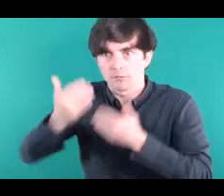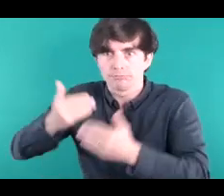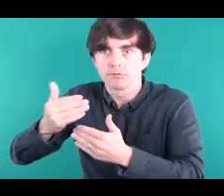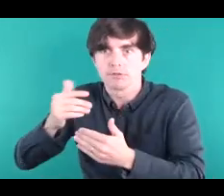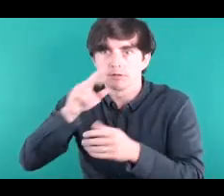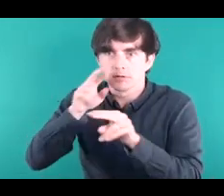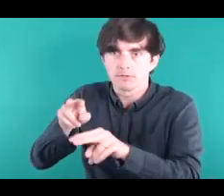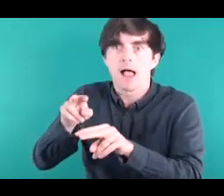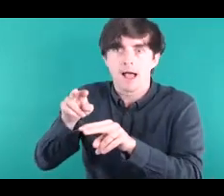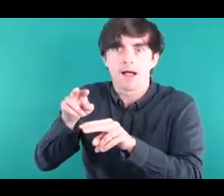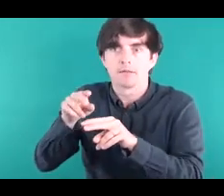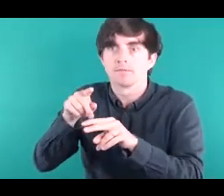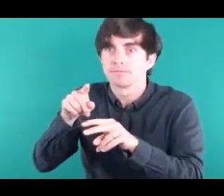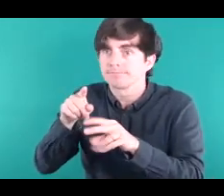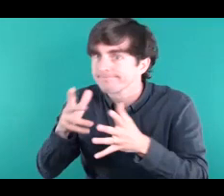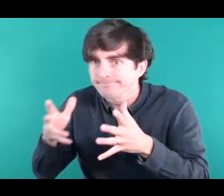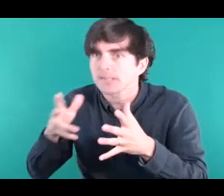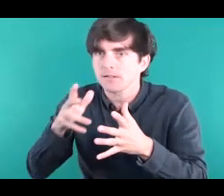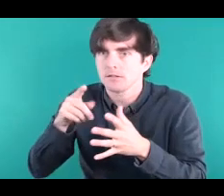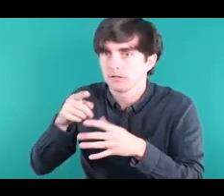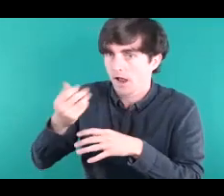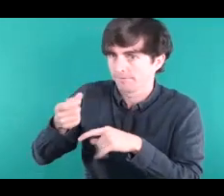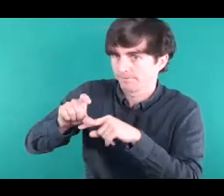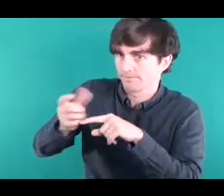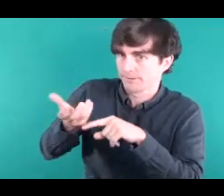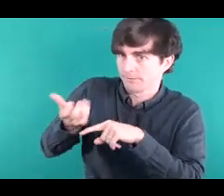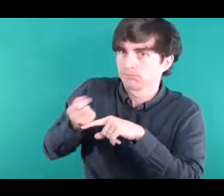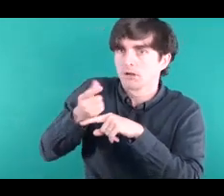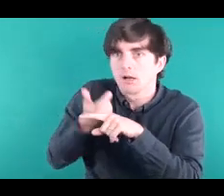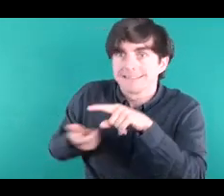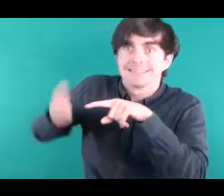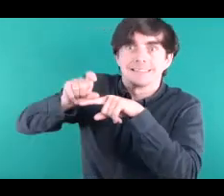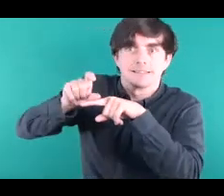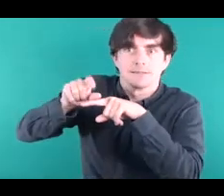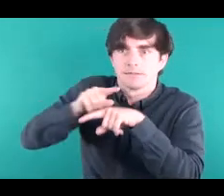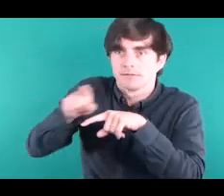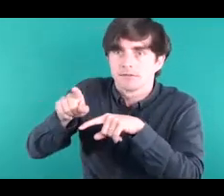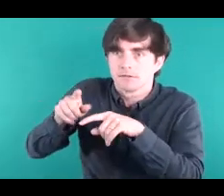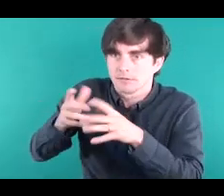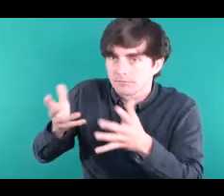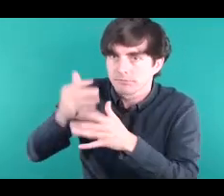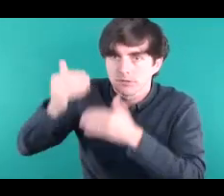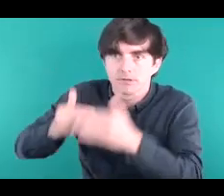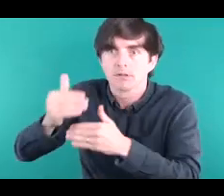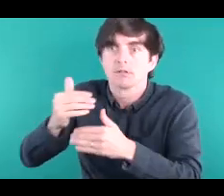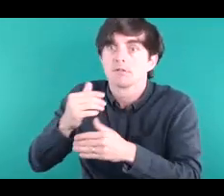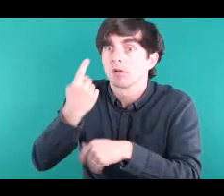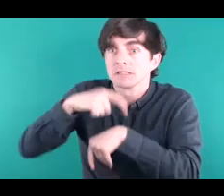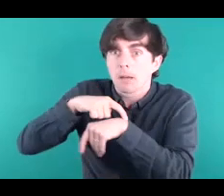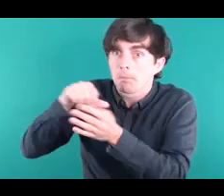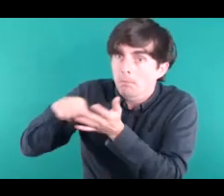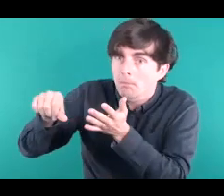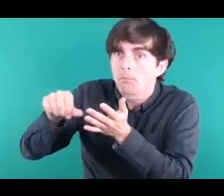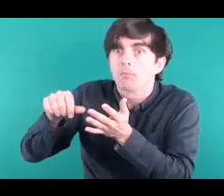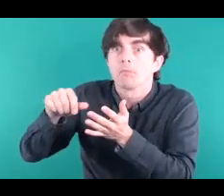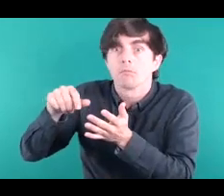unusual was in Sierra Leone, when they announced that they would distribute rice plus few essential